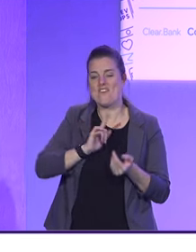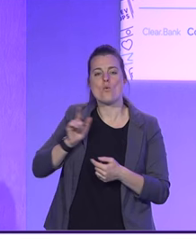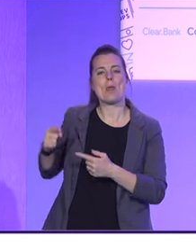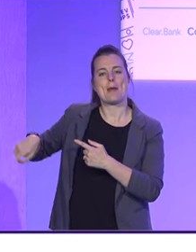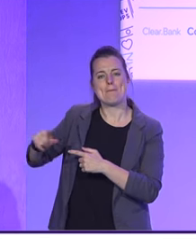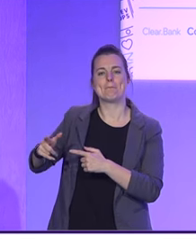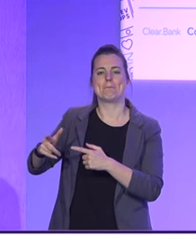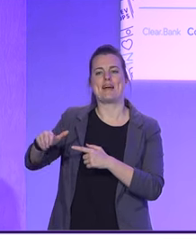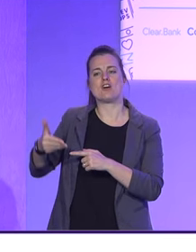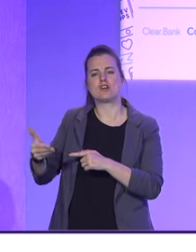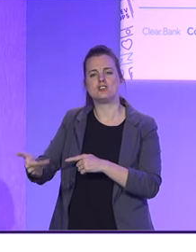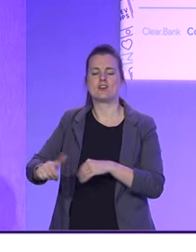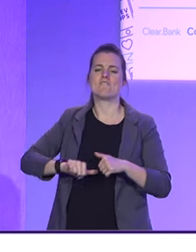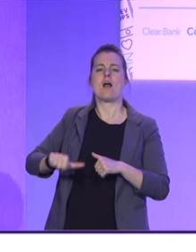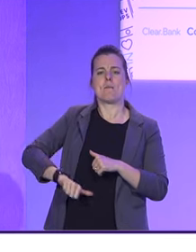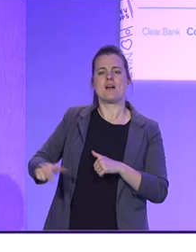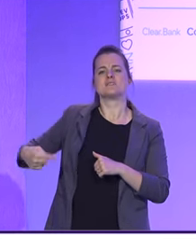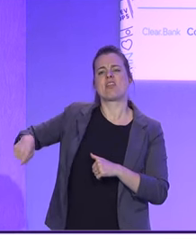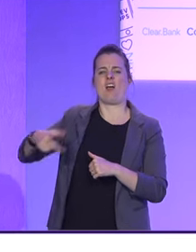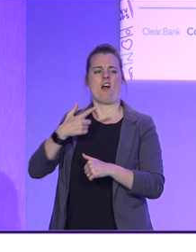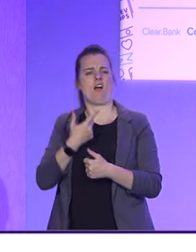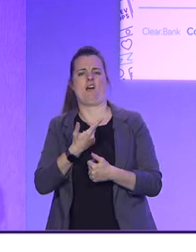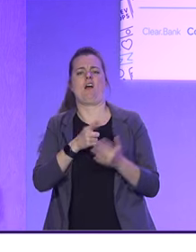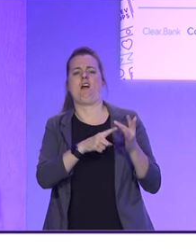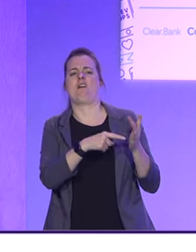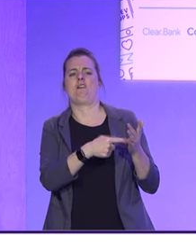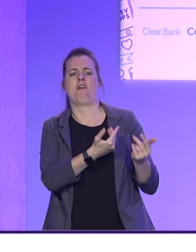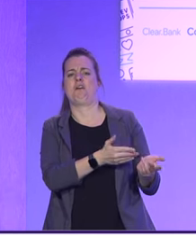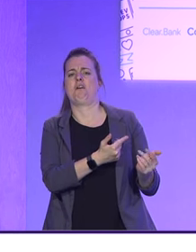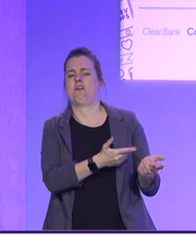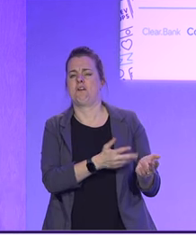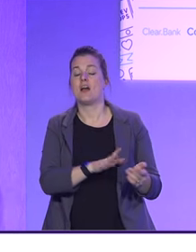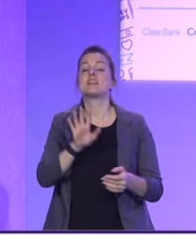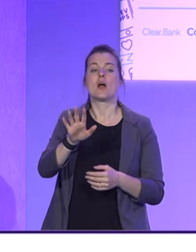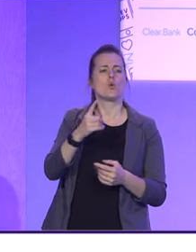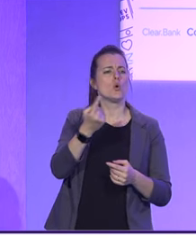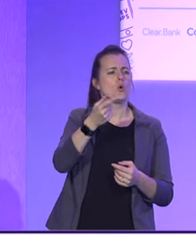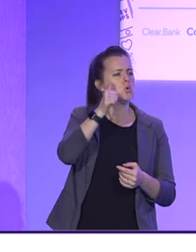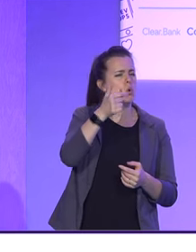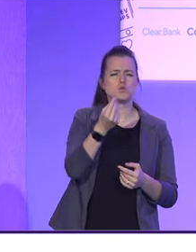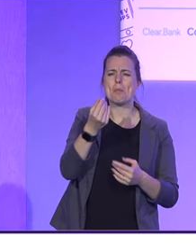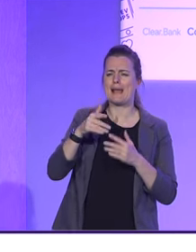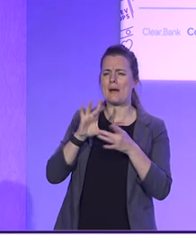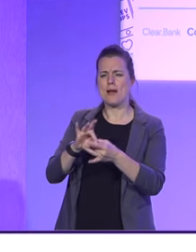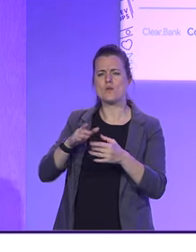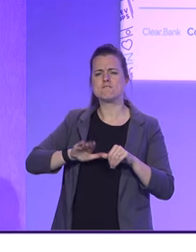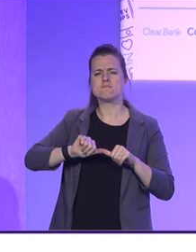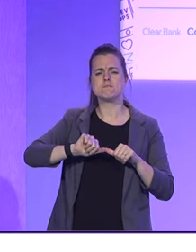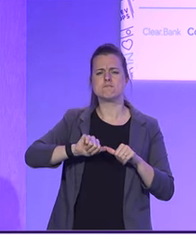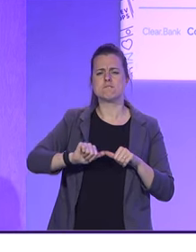that, okay, I have, I don't know. Who knows something about agriculture here? Something?